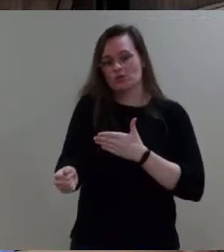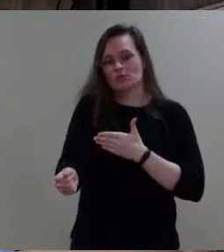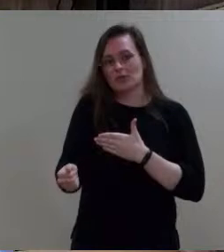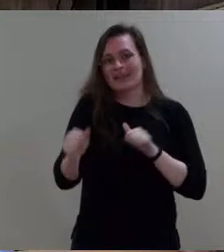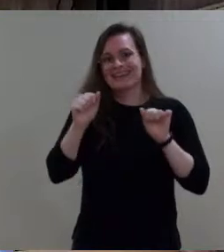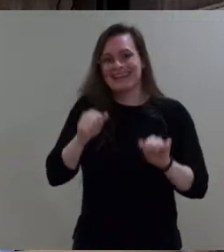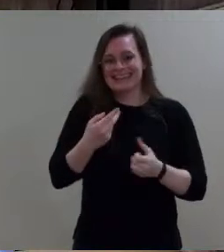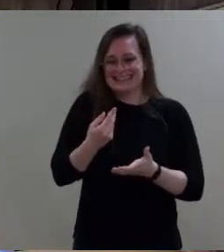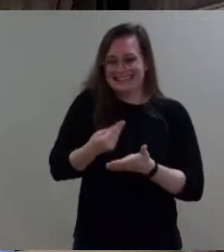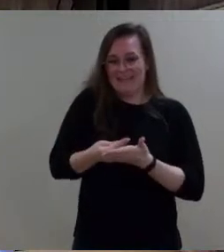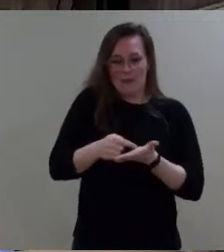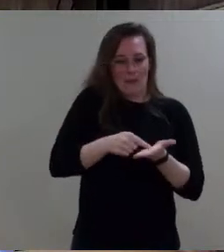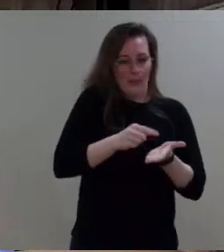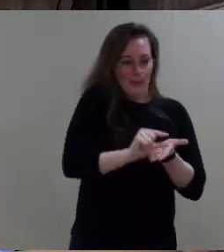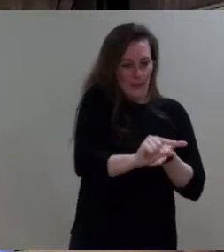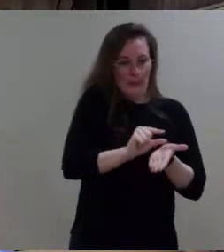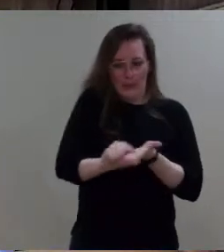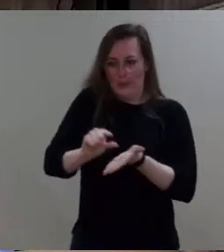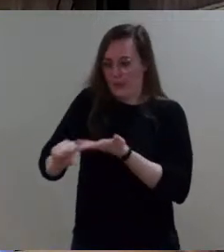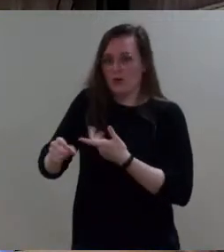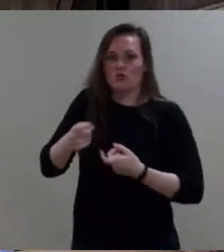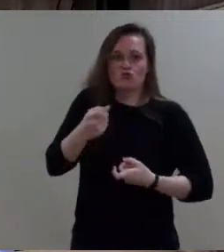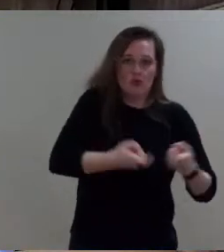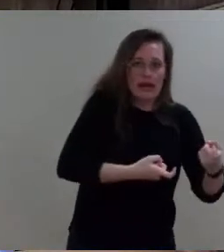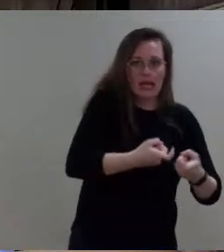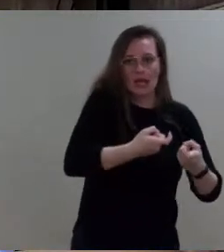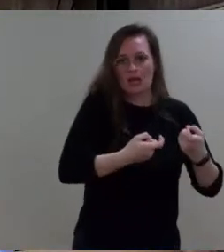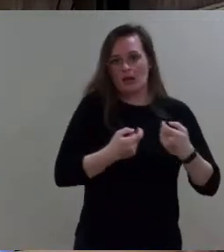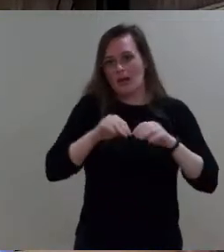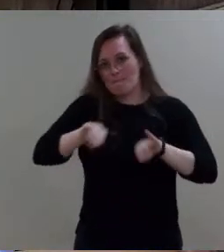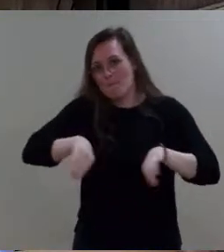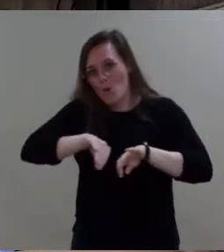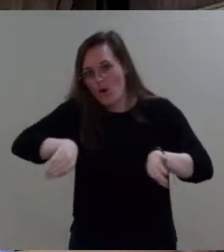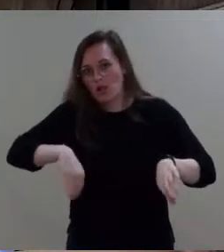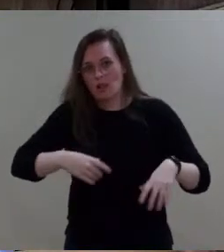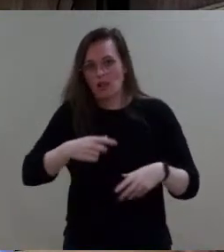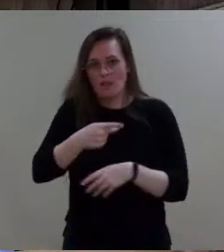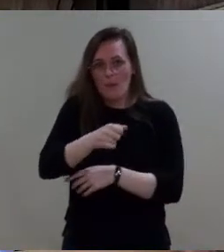rink, the pool. It would have been